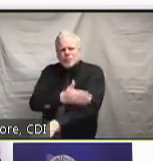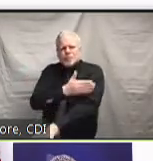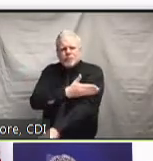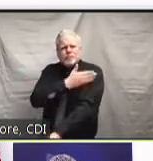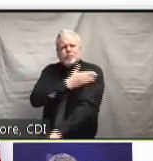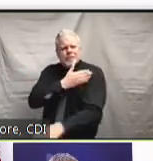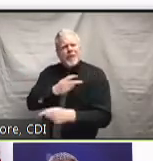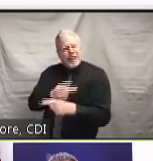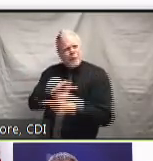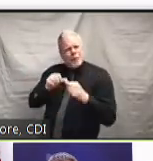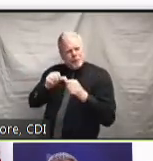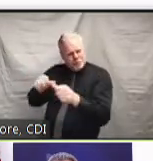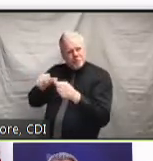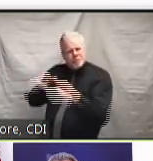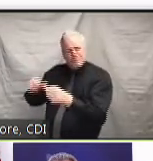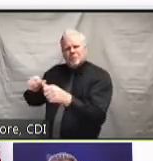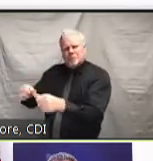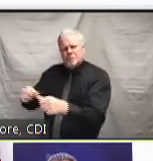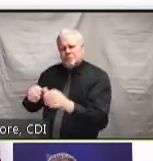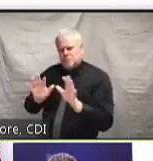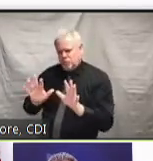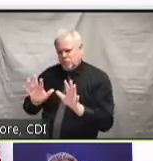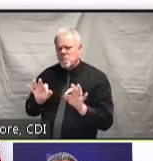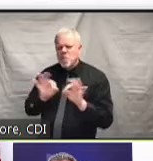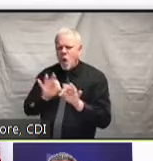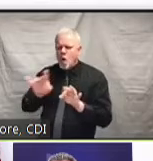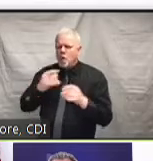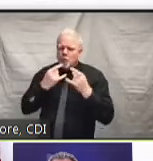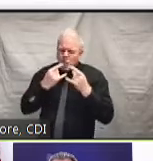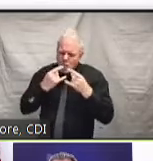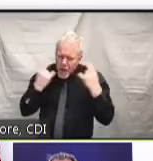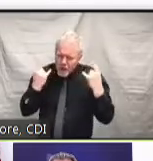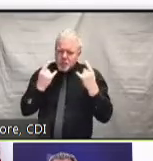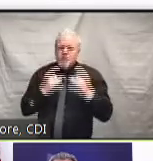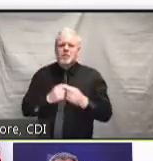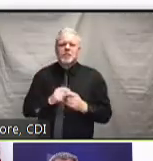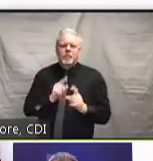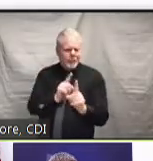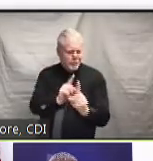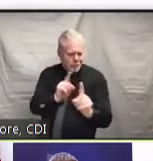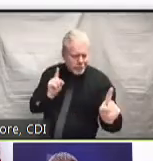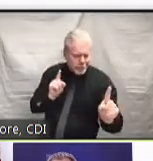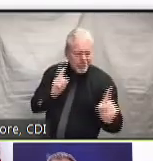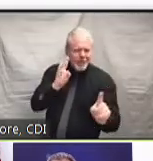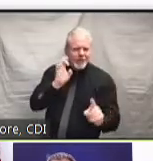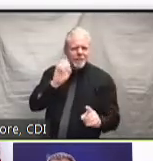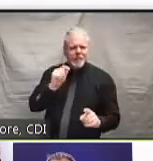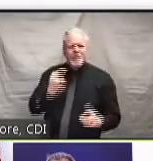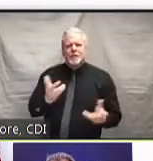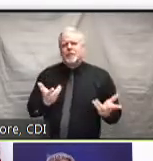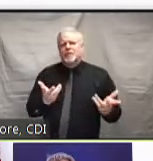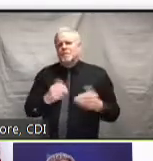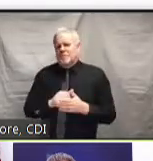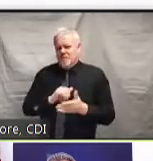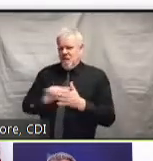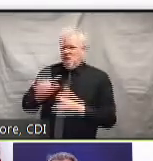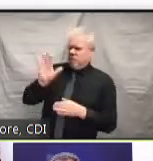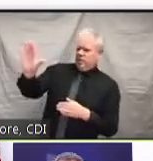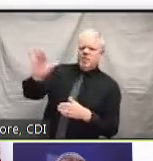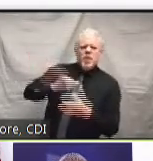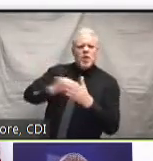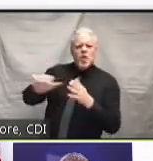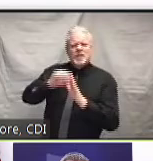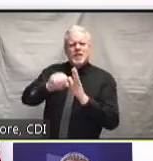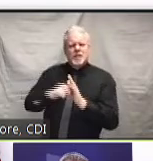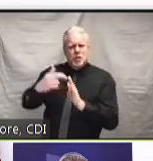socially distanced, and follow the guidelines that are in place so that we can enjoy the game this weekend, but still get out of this while keeping